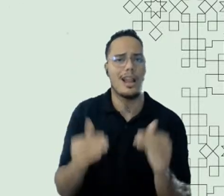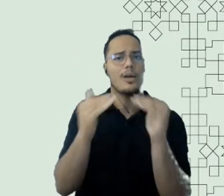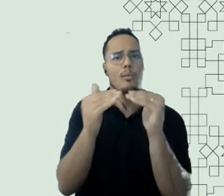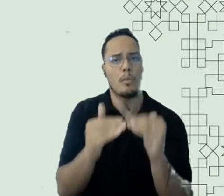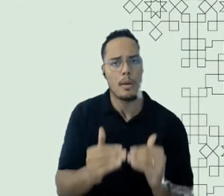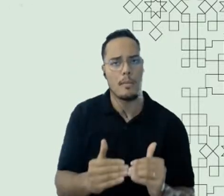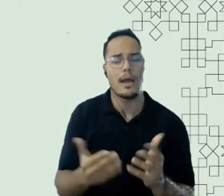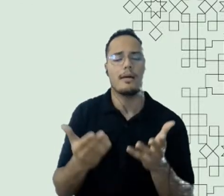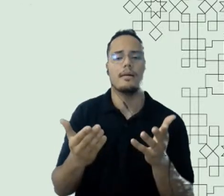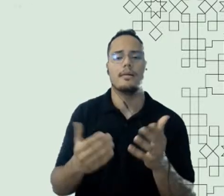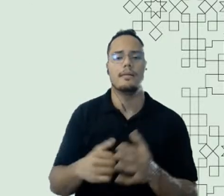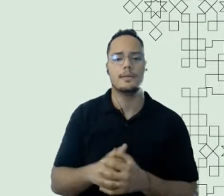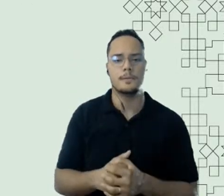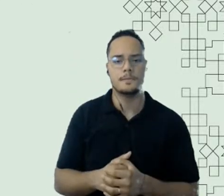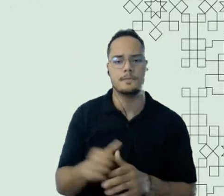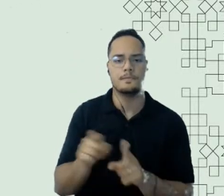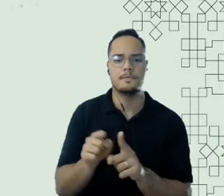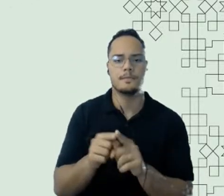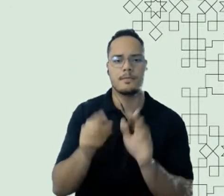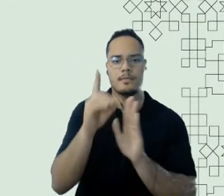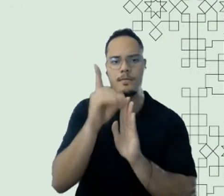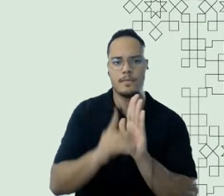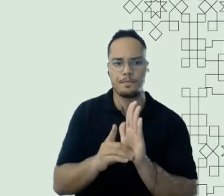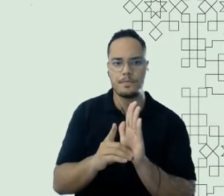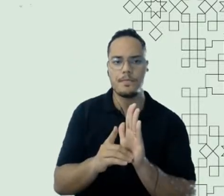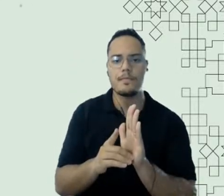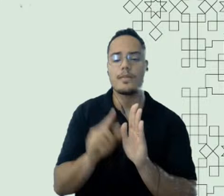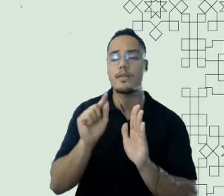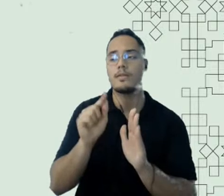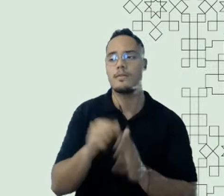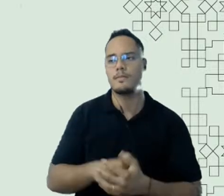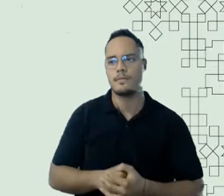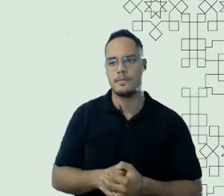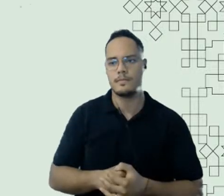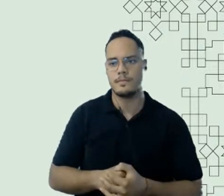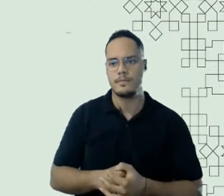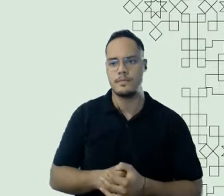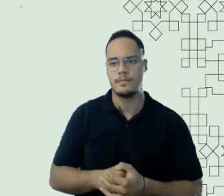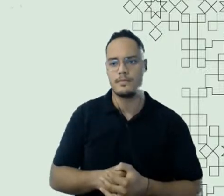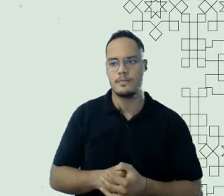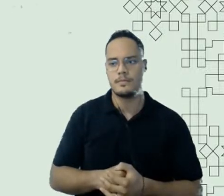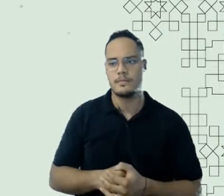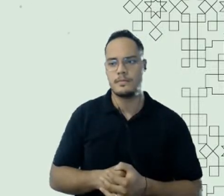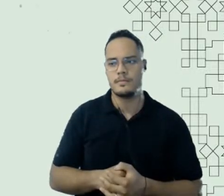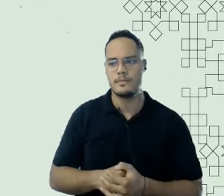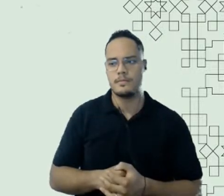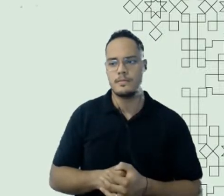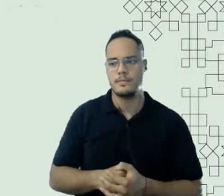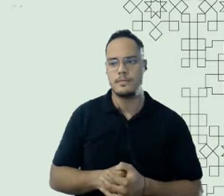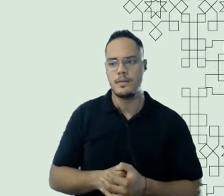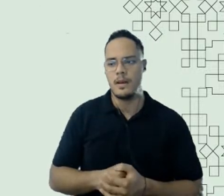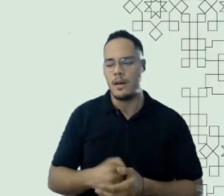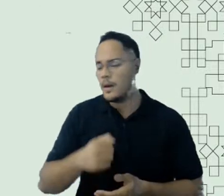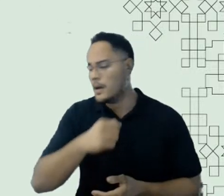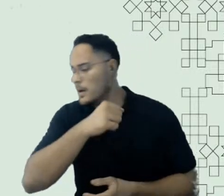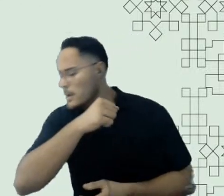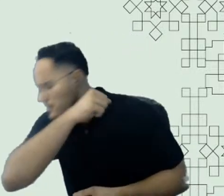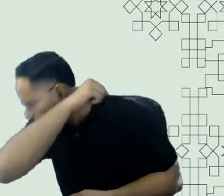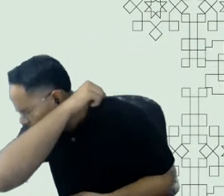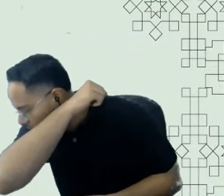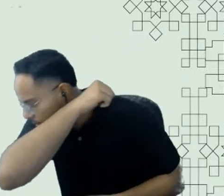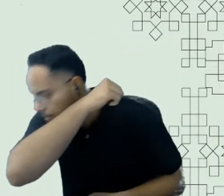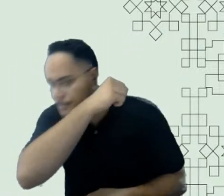added almost at the last minute by members of the European Parliament, and it was really fought against